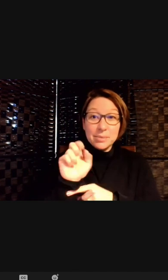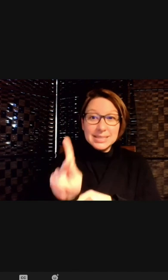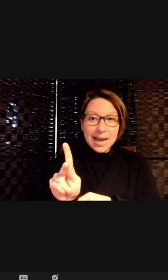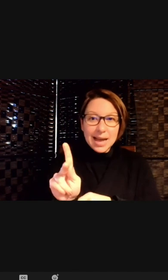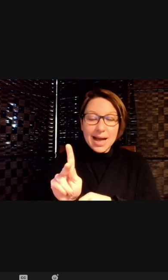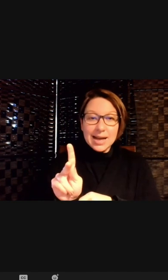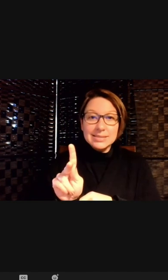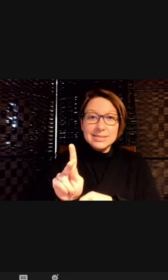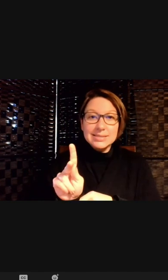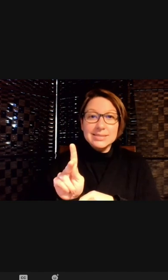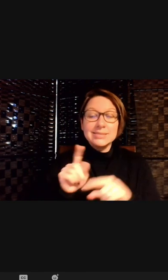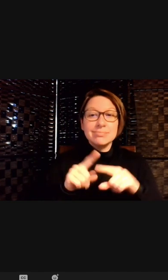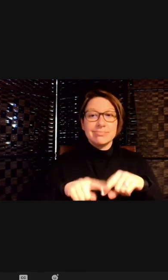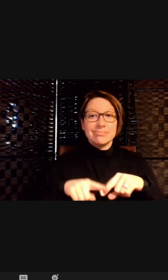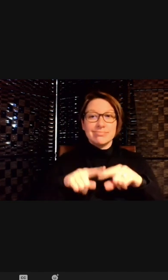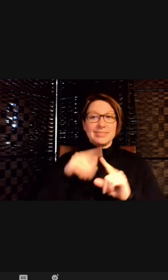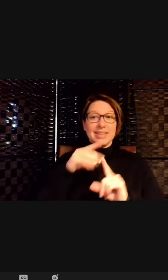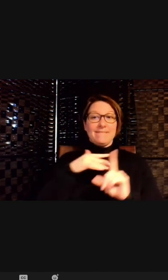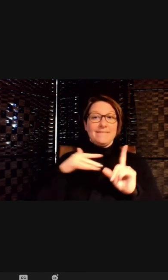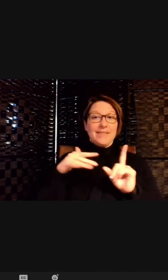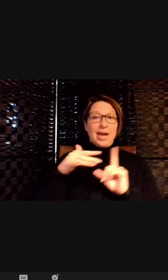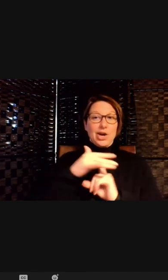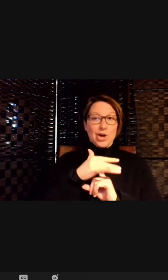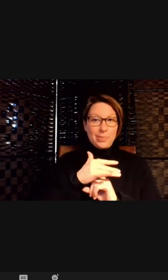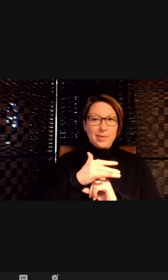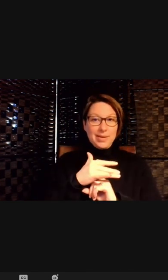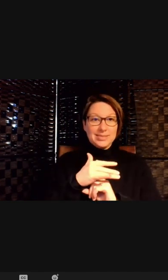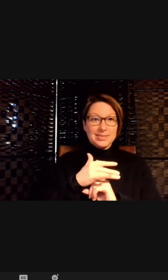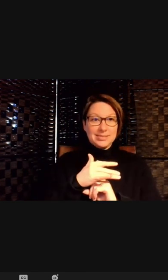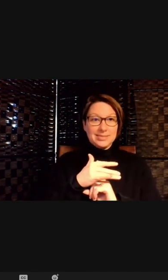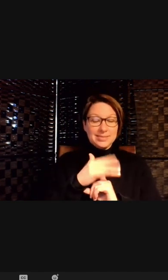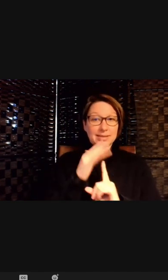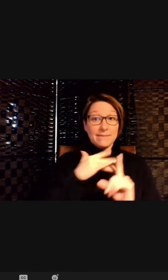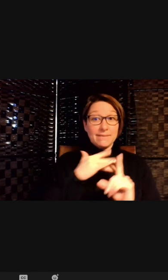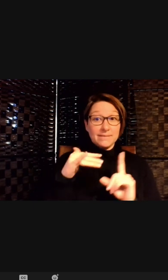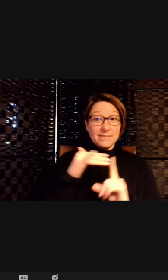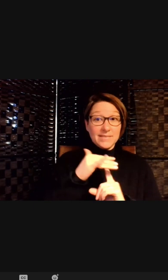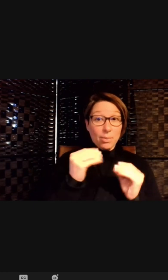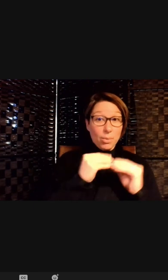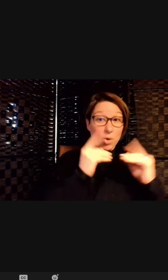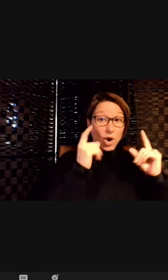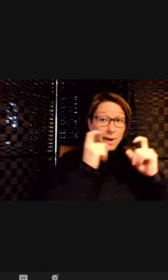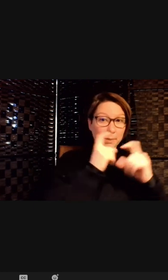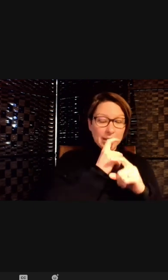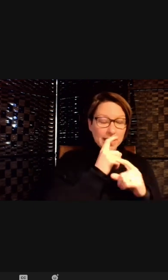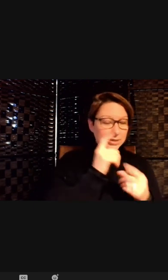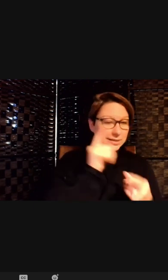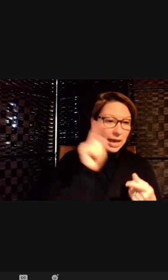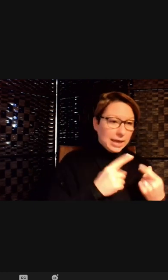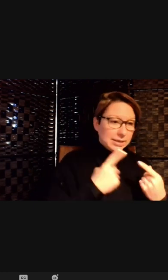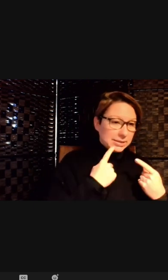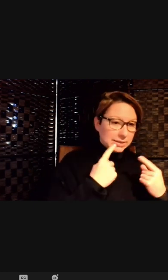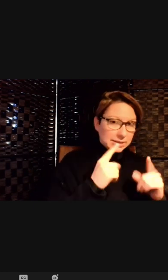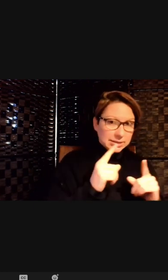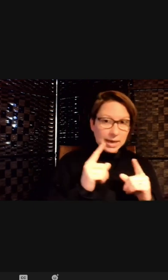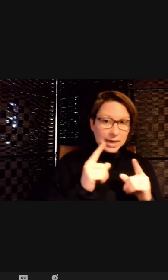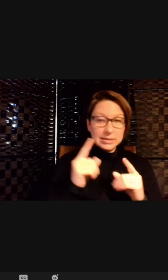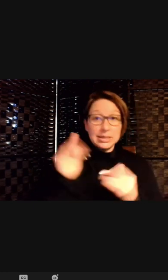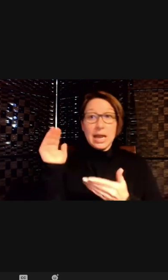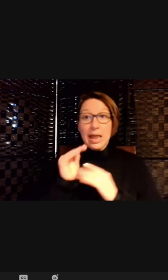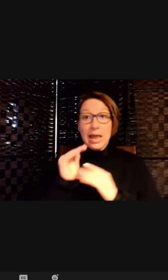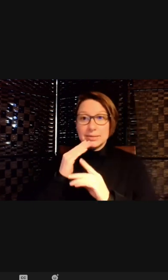do more complex tasks in a less complex environment. So you kind of have to balance the 2 items together.